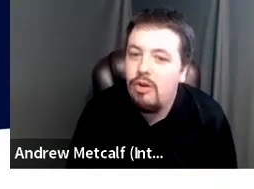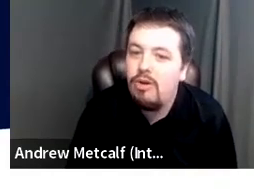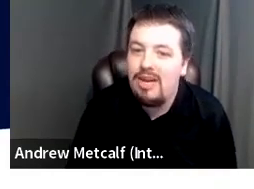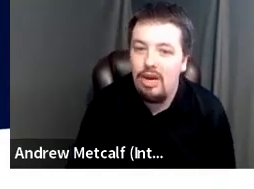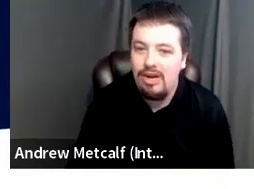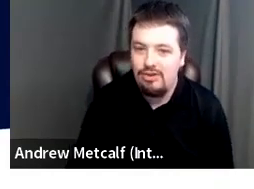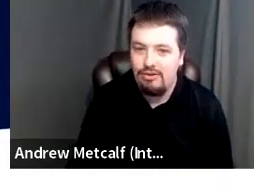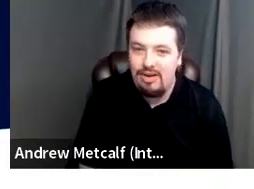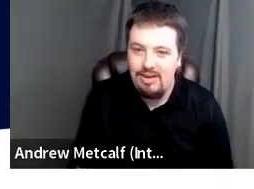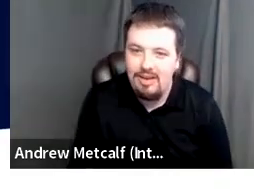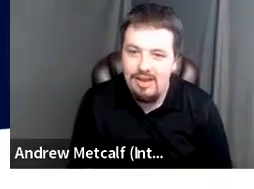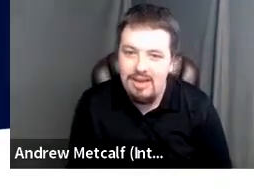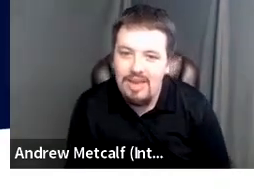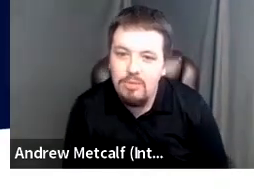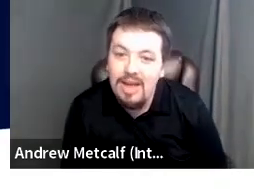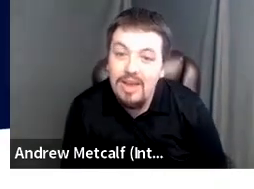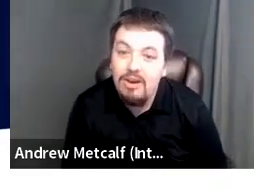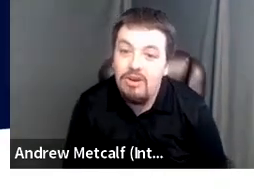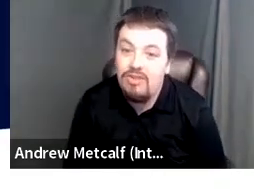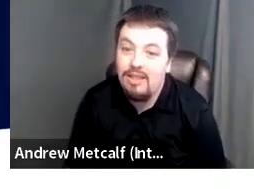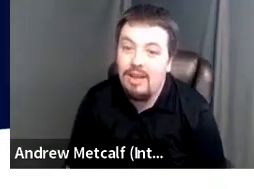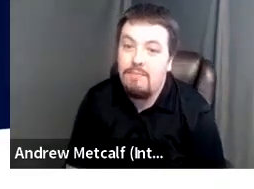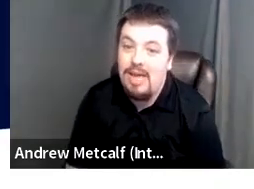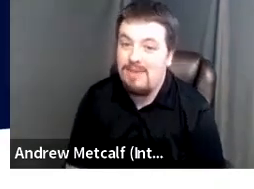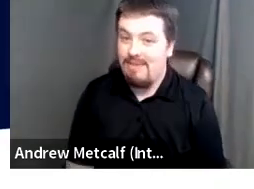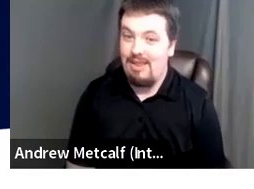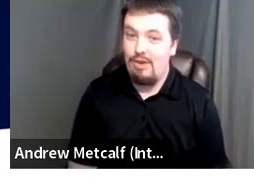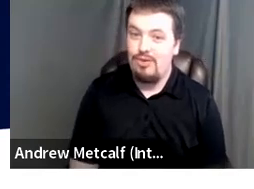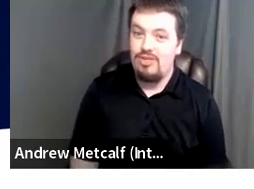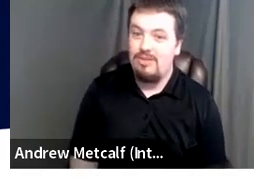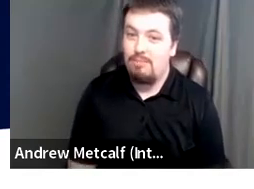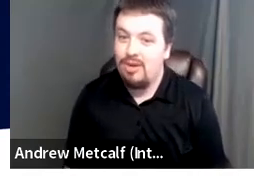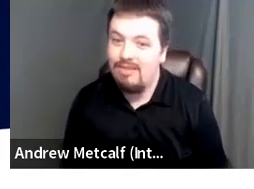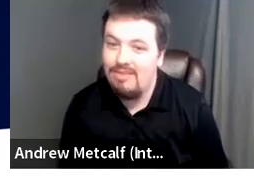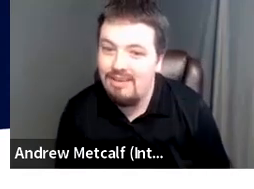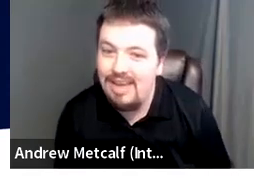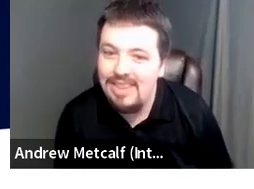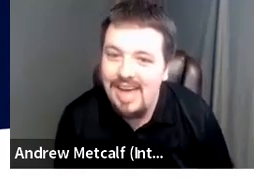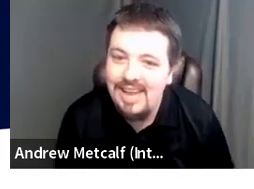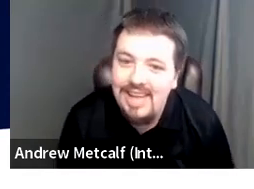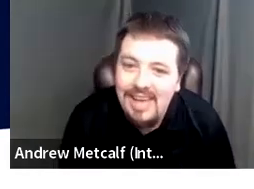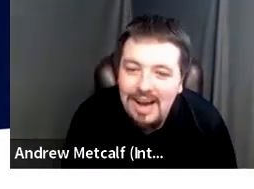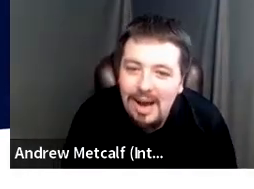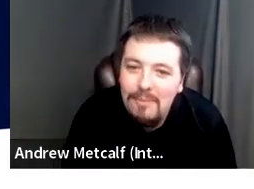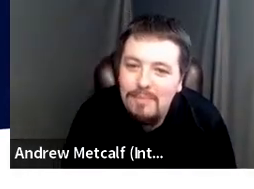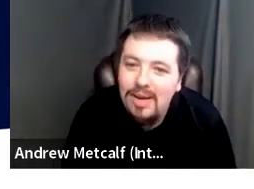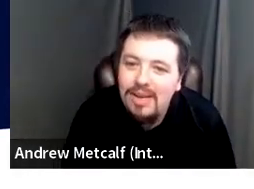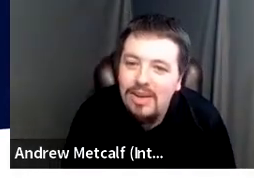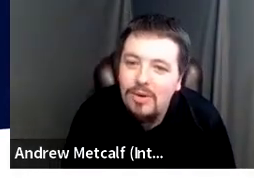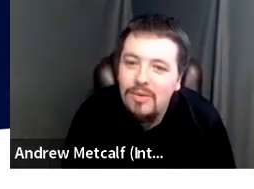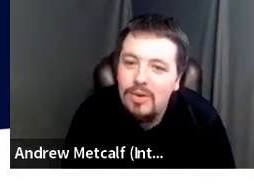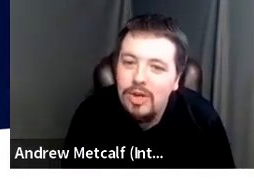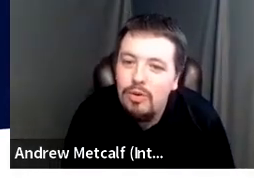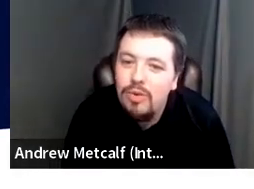language earlier than hearing children. That's why they encourage, you see a lot of baby sign language books and things like that.